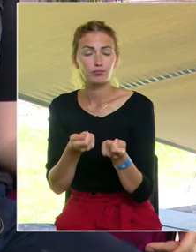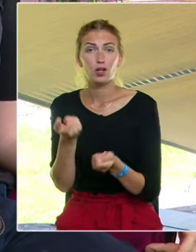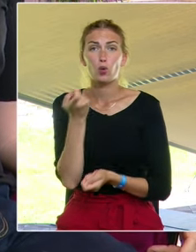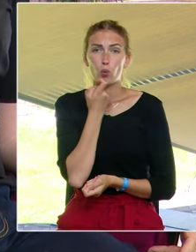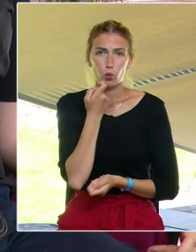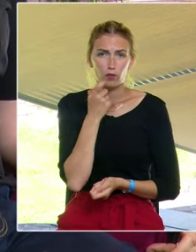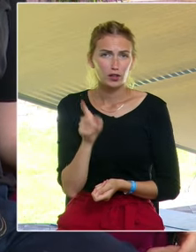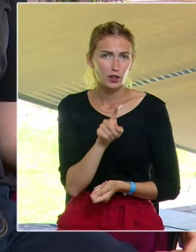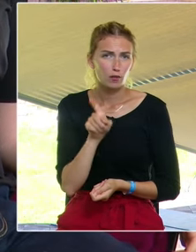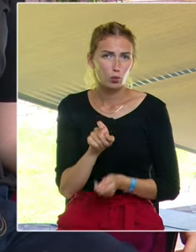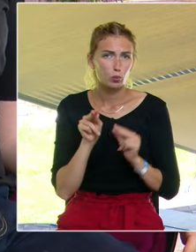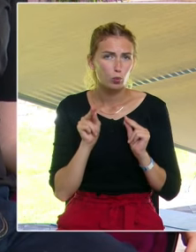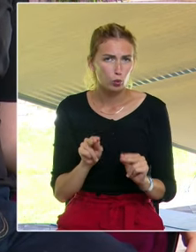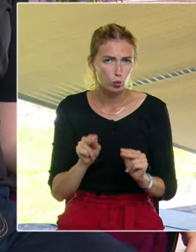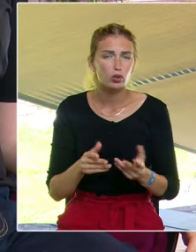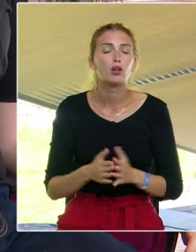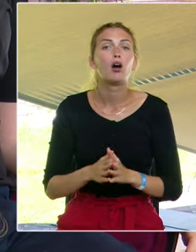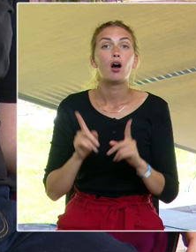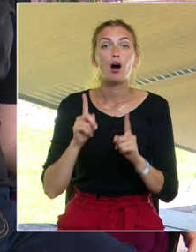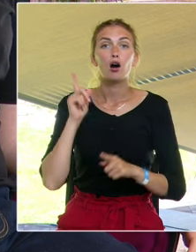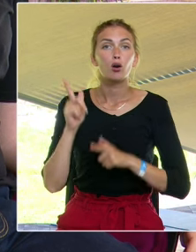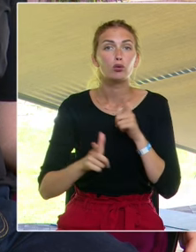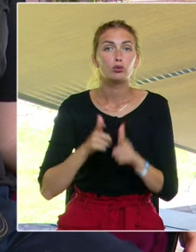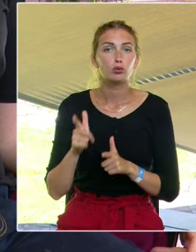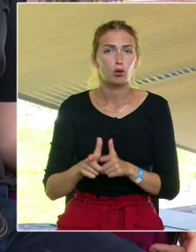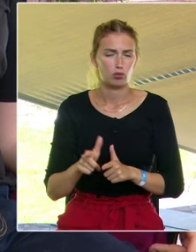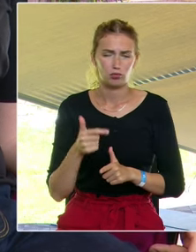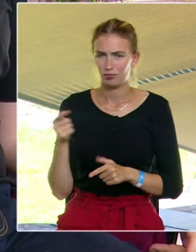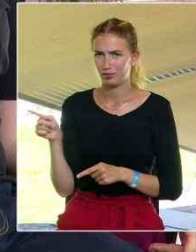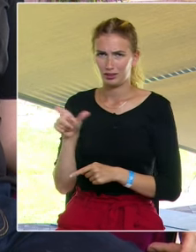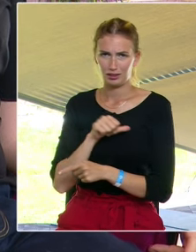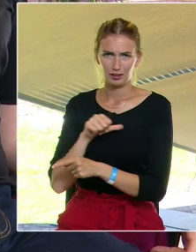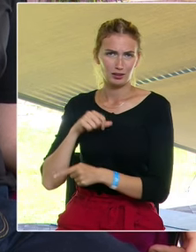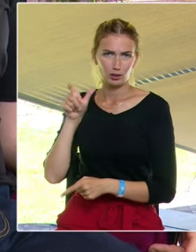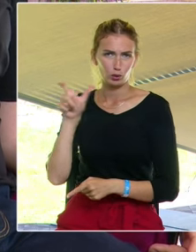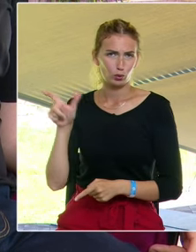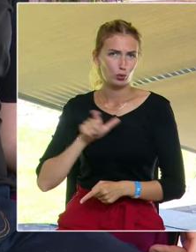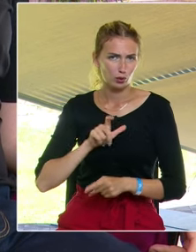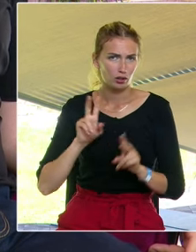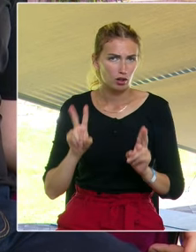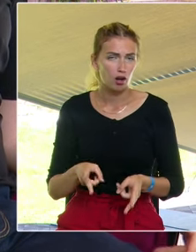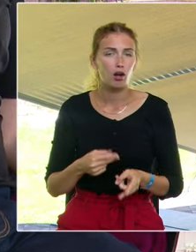this is something we can discuss. But the reality is, as you said at the very beginning, that